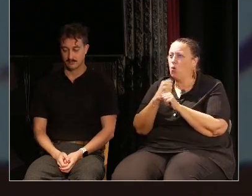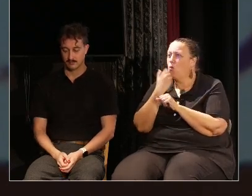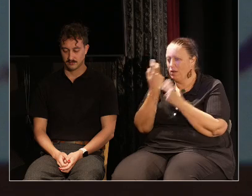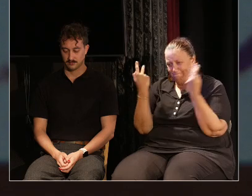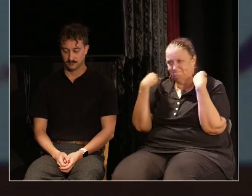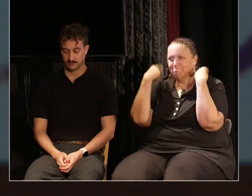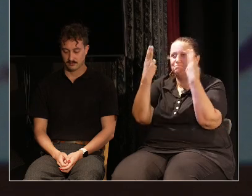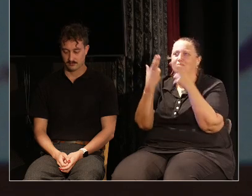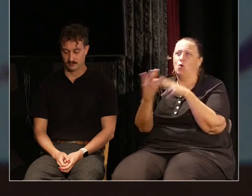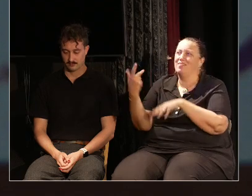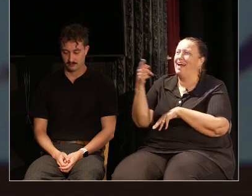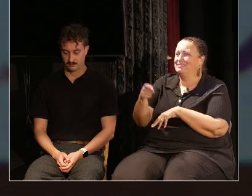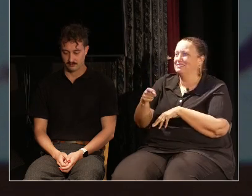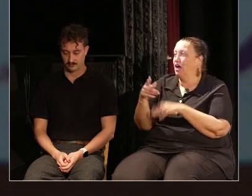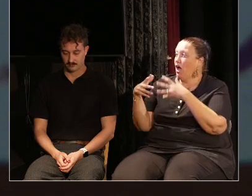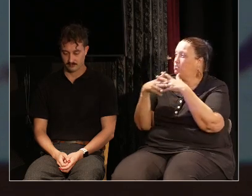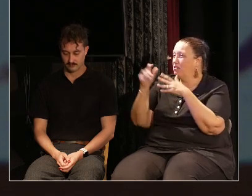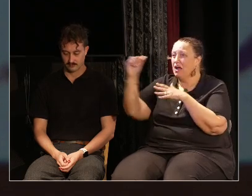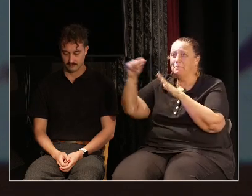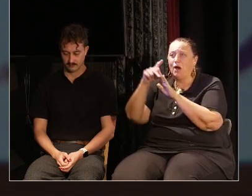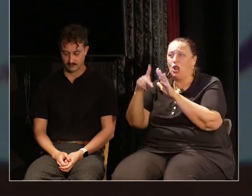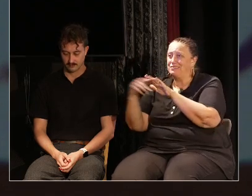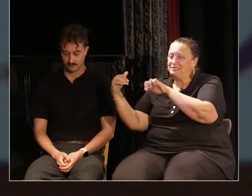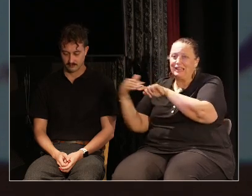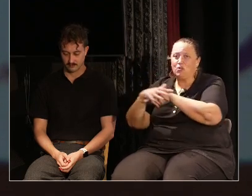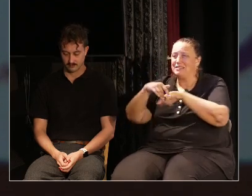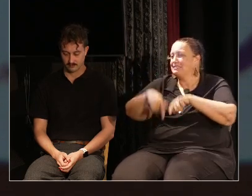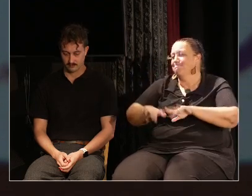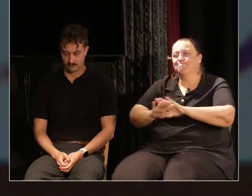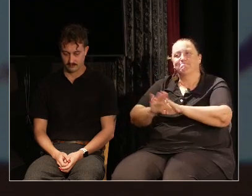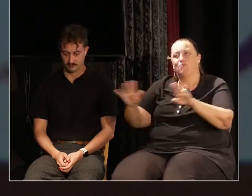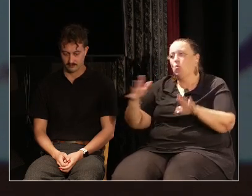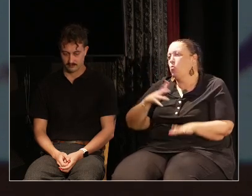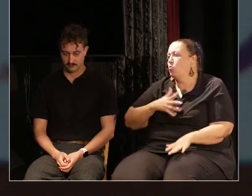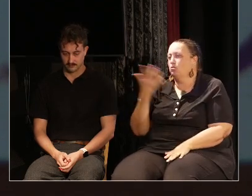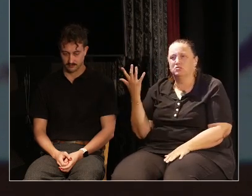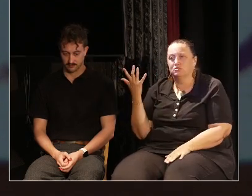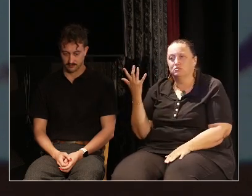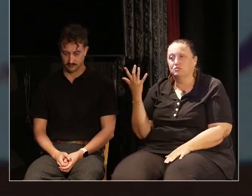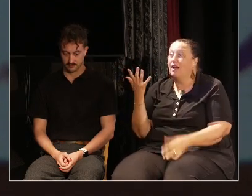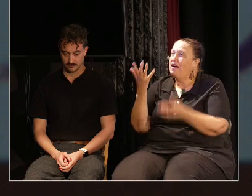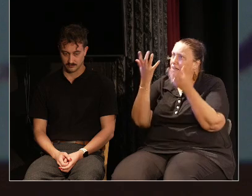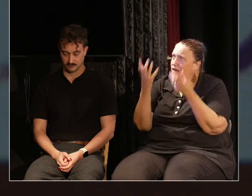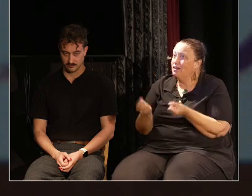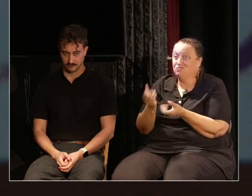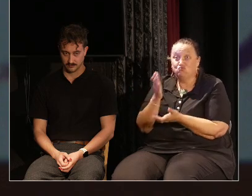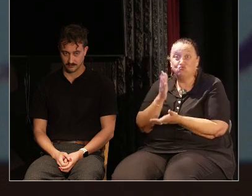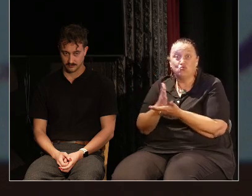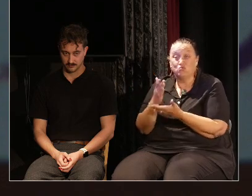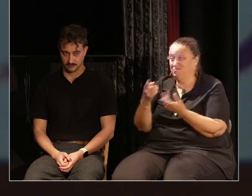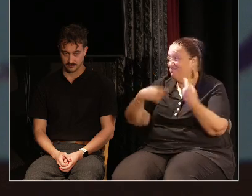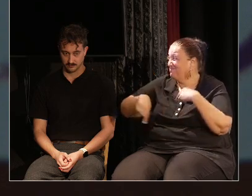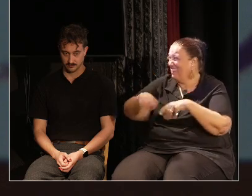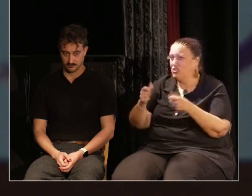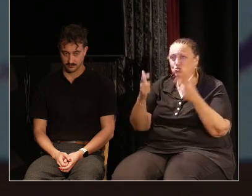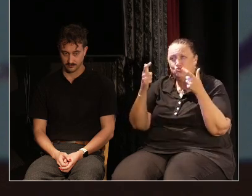want US-style policies here. And it is true that there is too much hate as well. There is too much